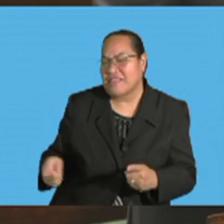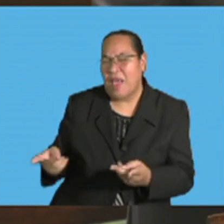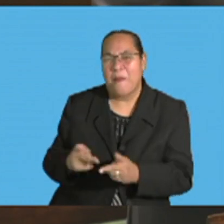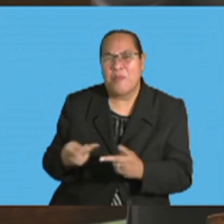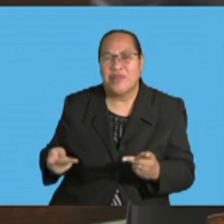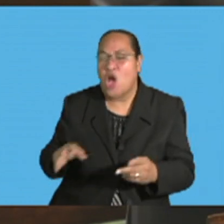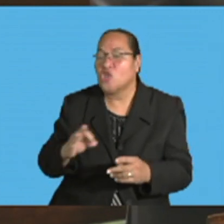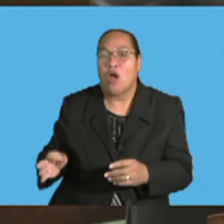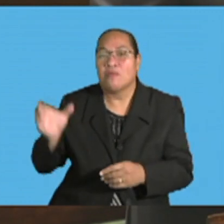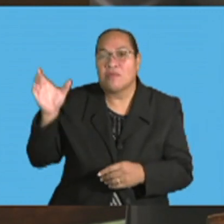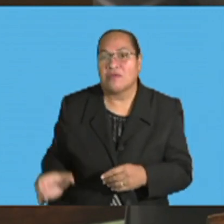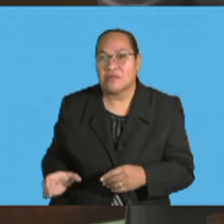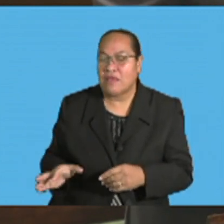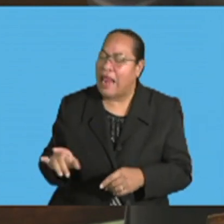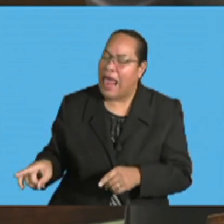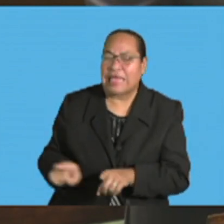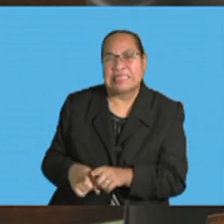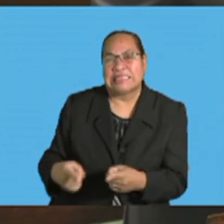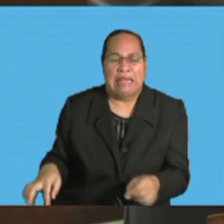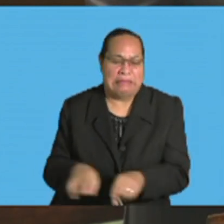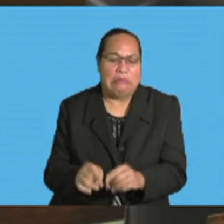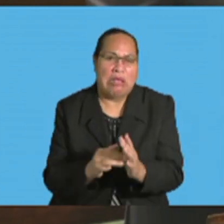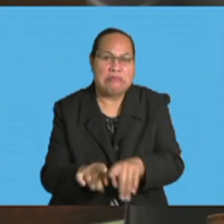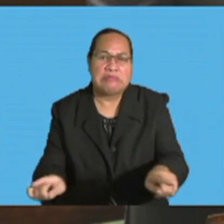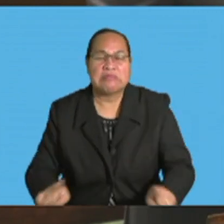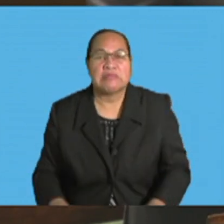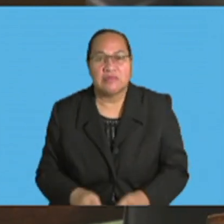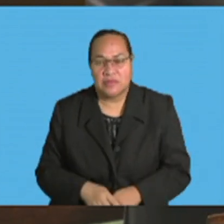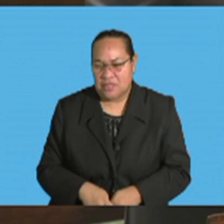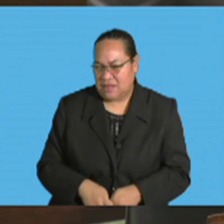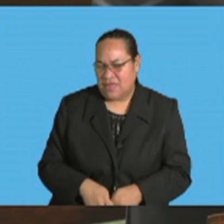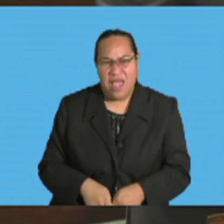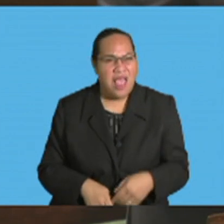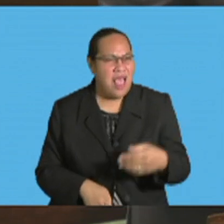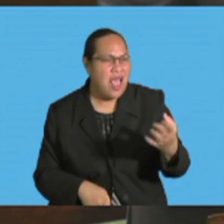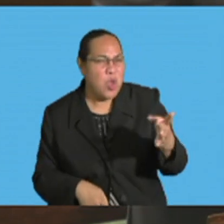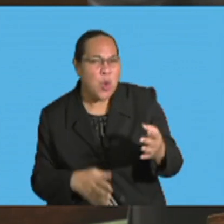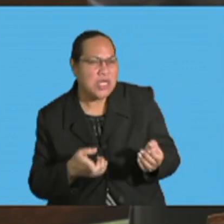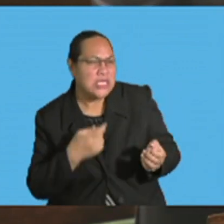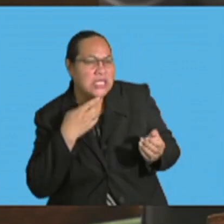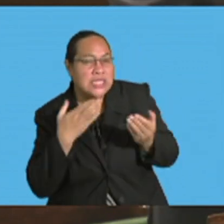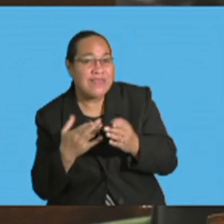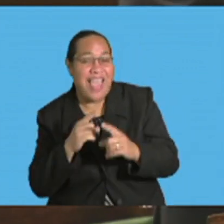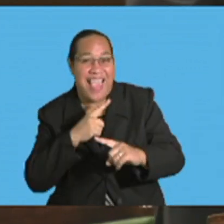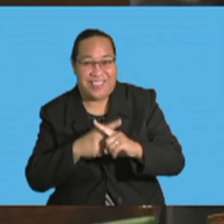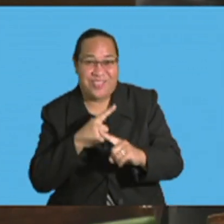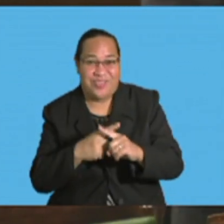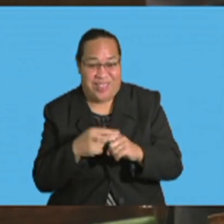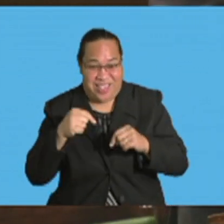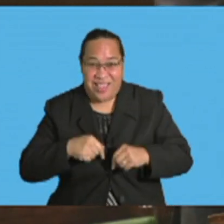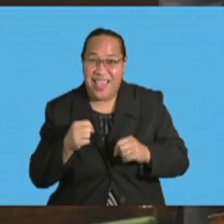well. When we make up ridiculous justifications for domestic violence in our